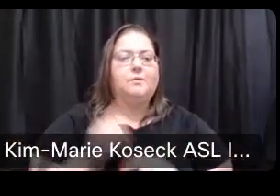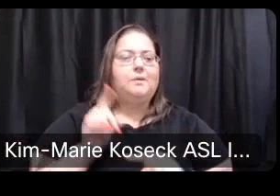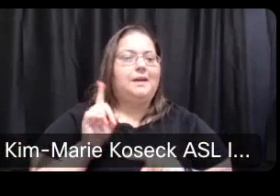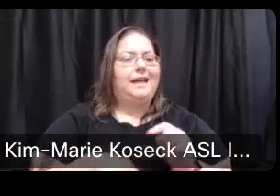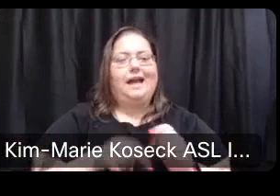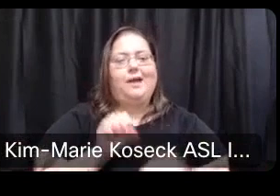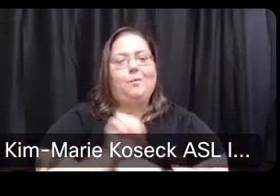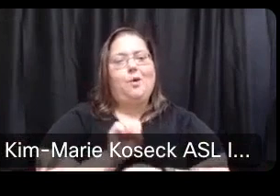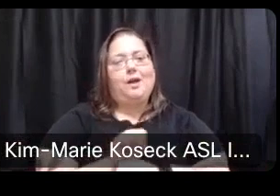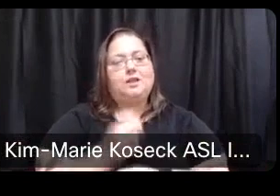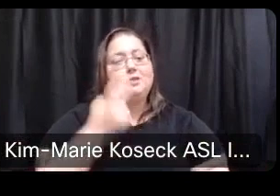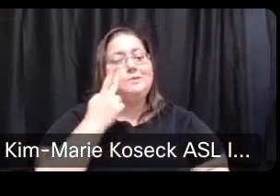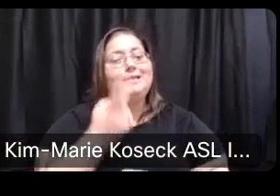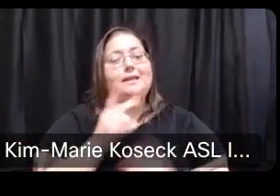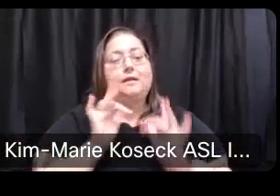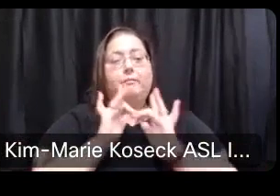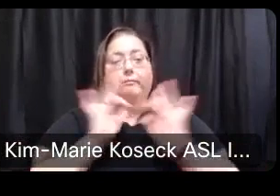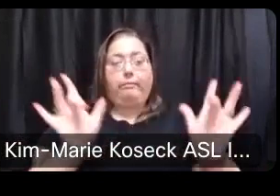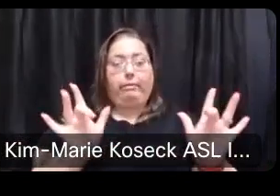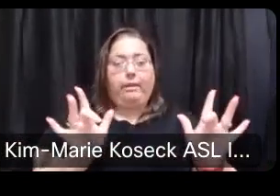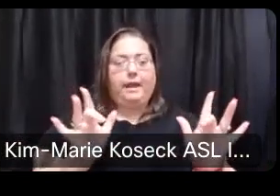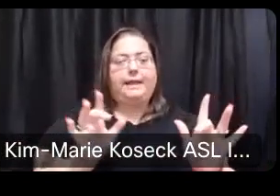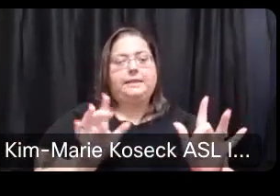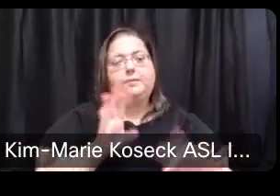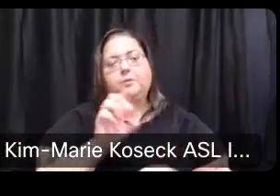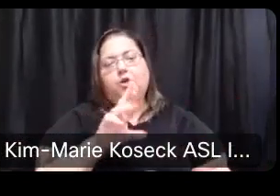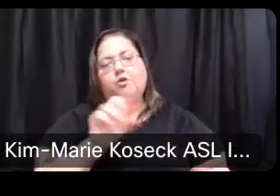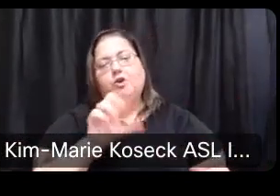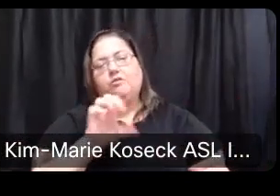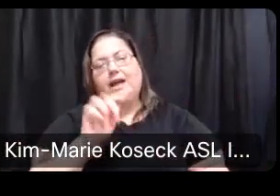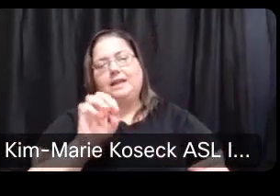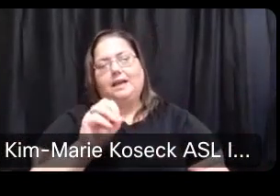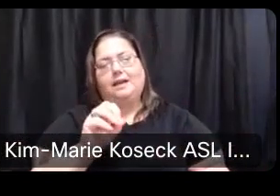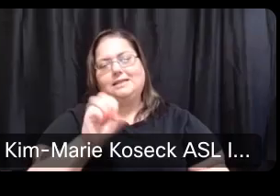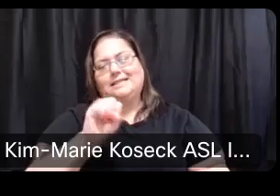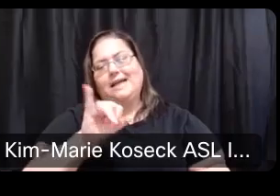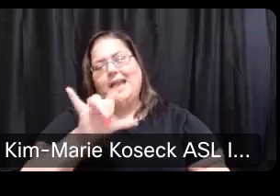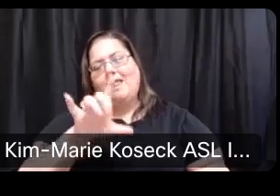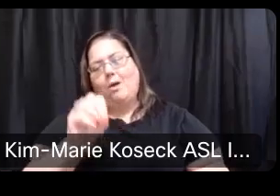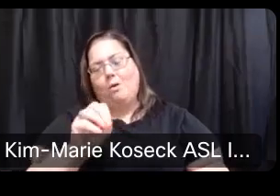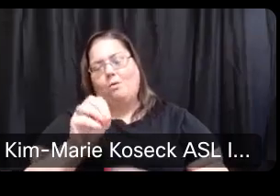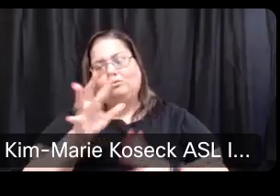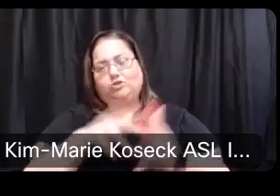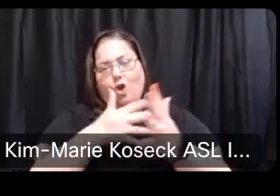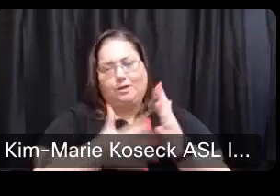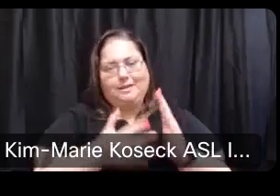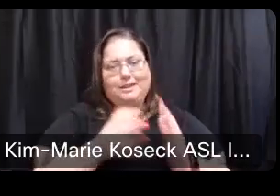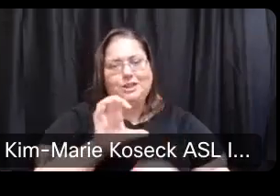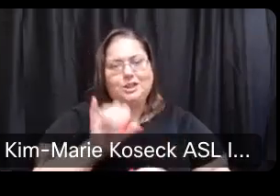operate in what you see here, which is a traditional bureaucratic siloed org chart. Because as Jamie will tell